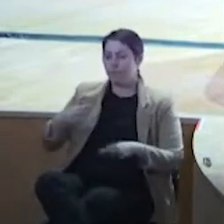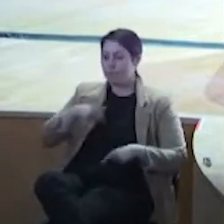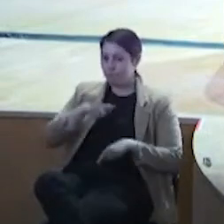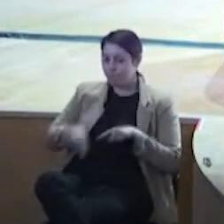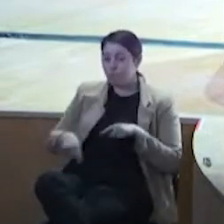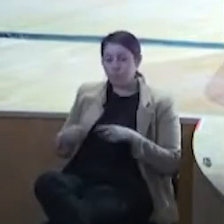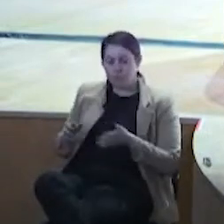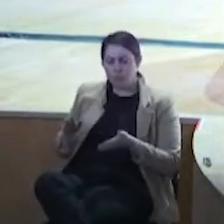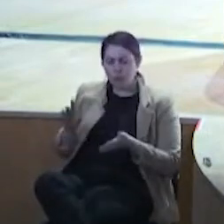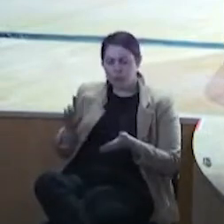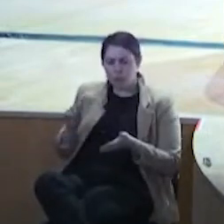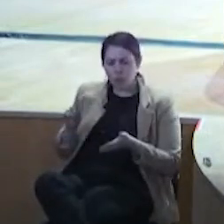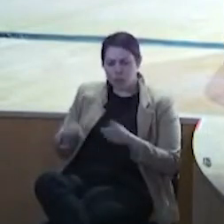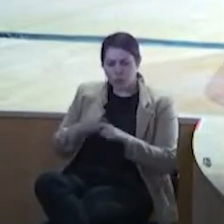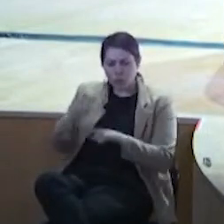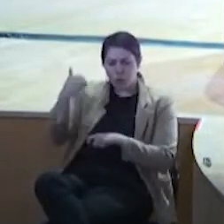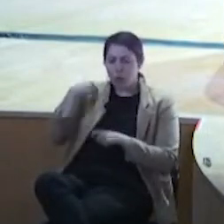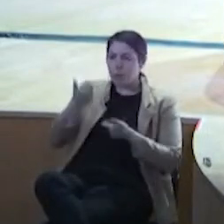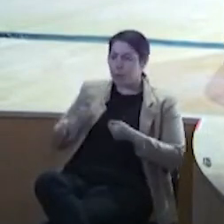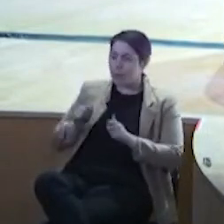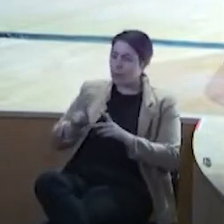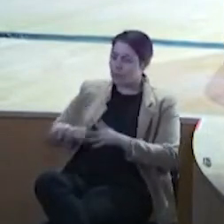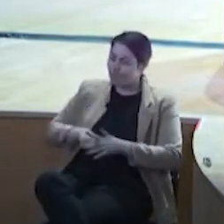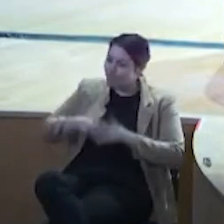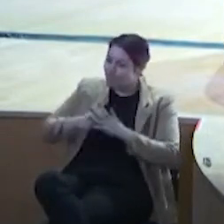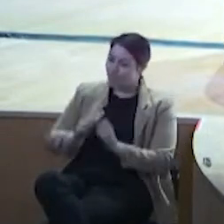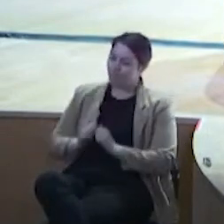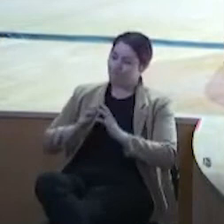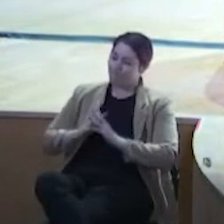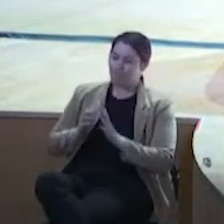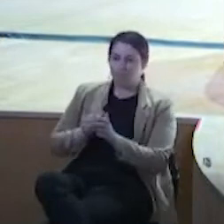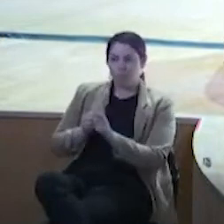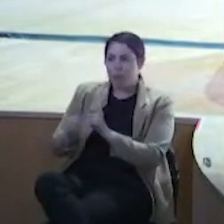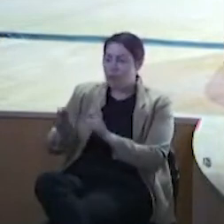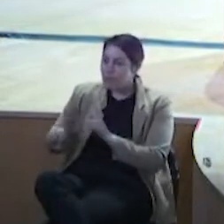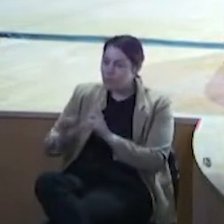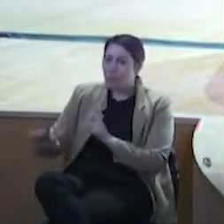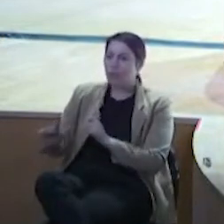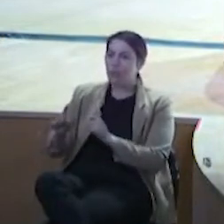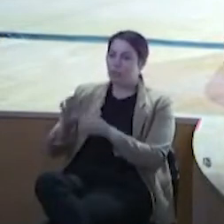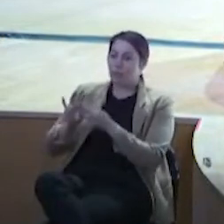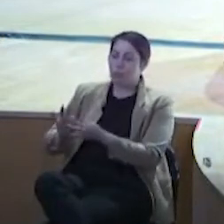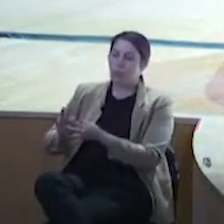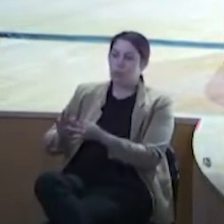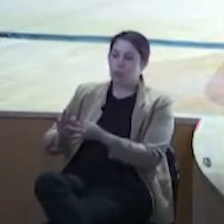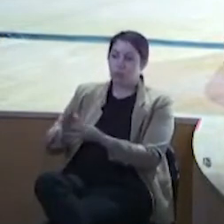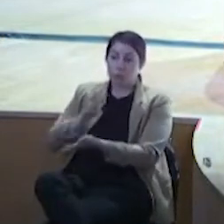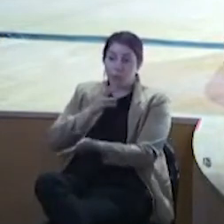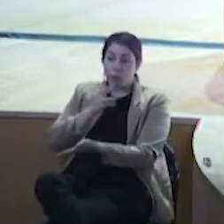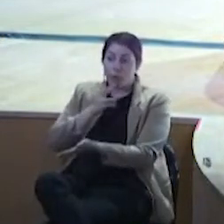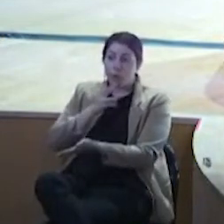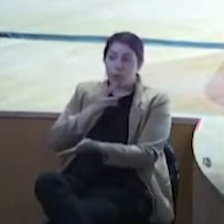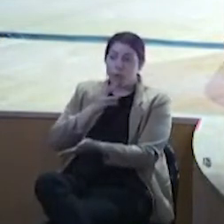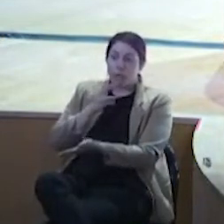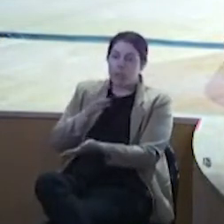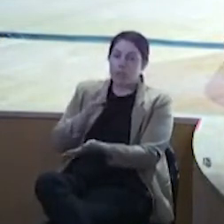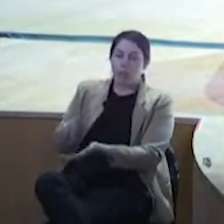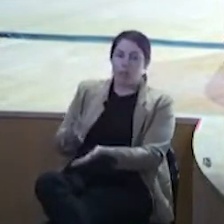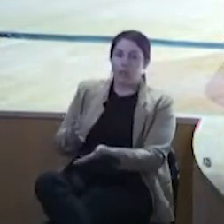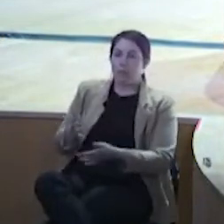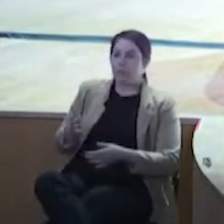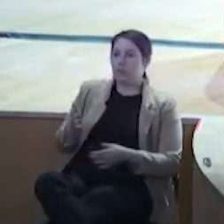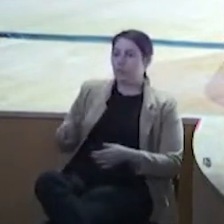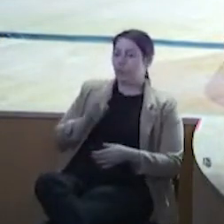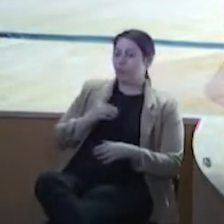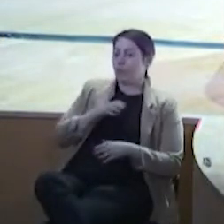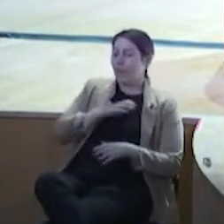to get a legislation bill put together and get passed. And when I got on council, we started working